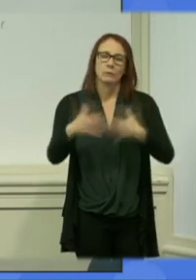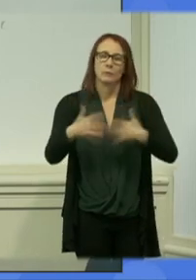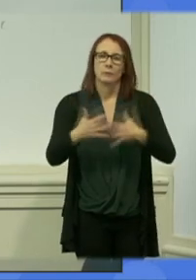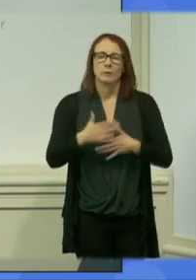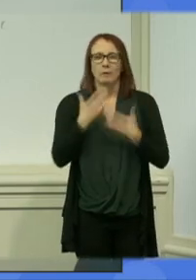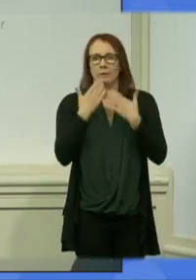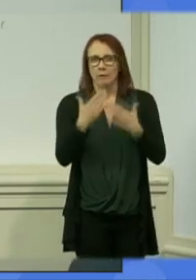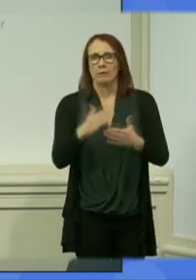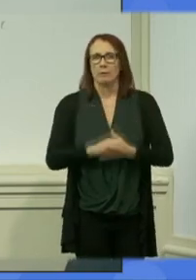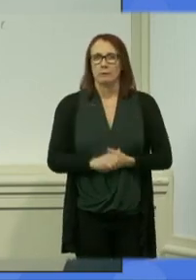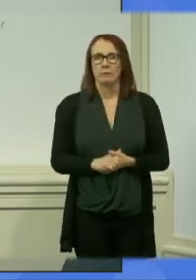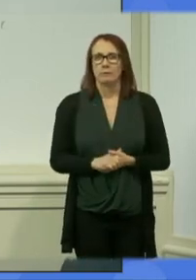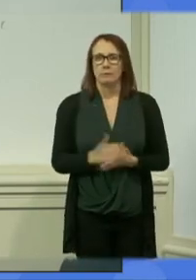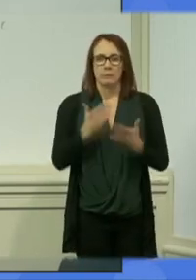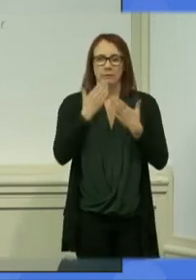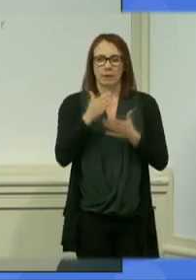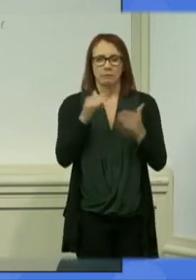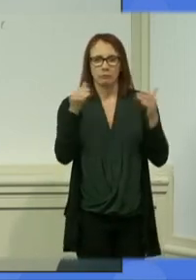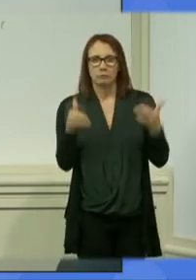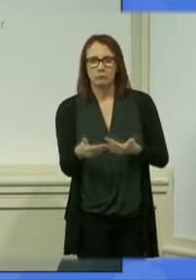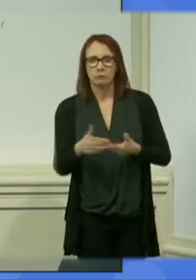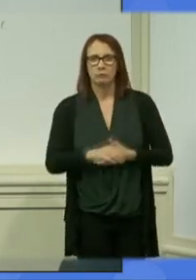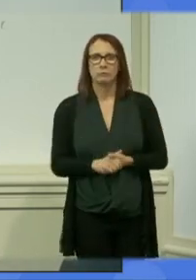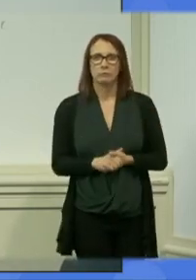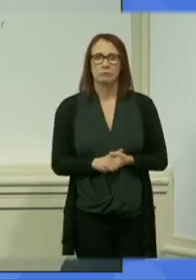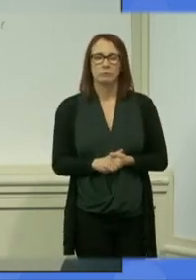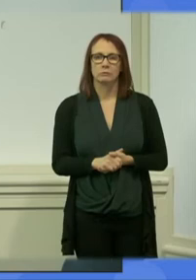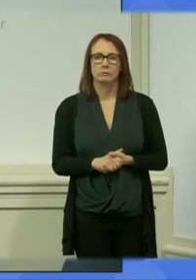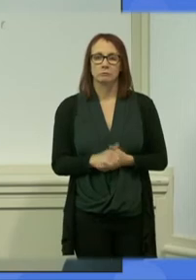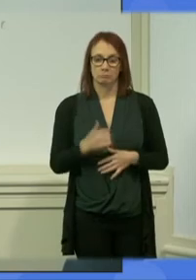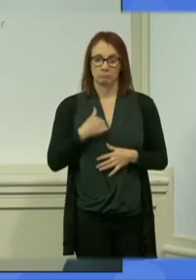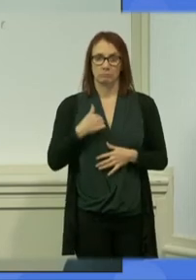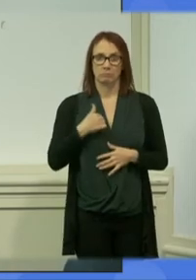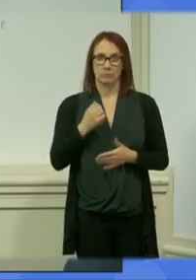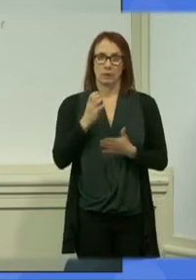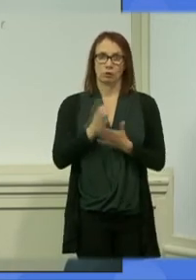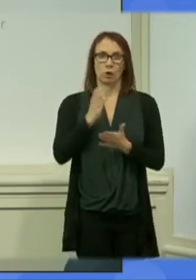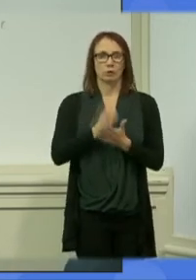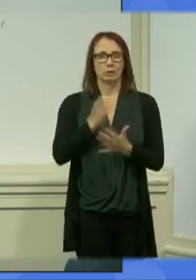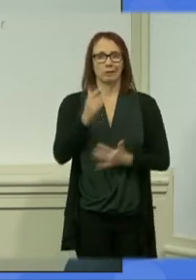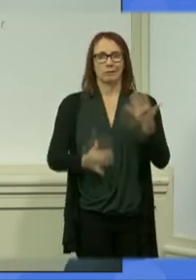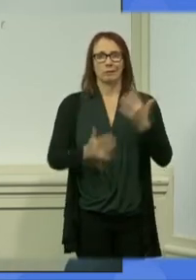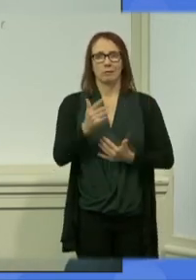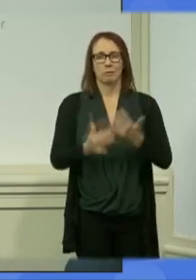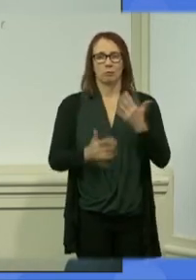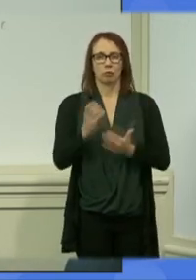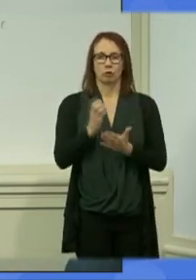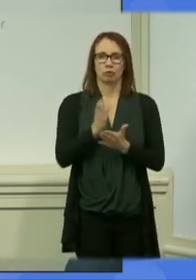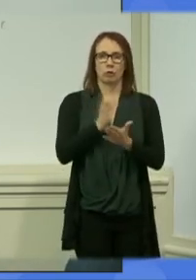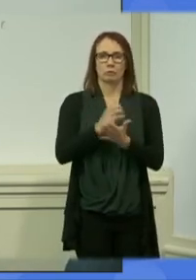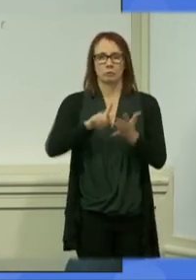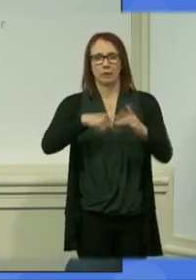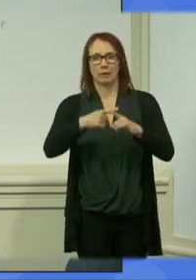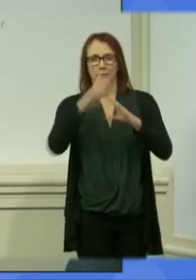and thank you. Thank you for the introduction. As you noted, I'm a chartered accountant. I'm a chartered tax